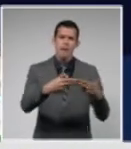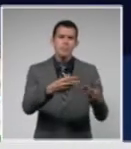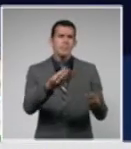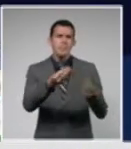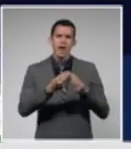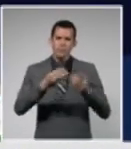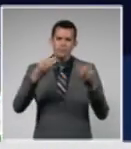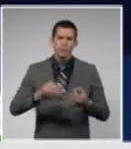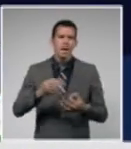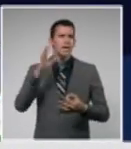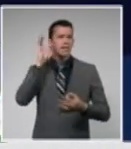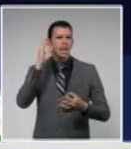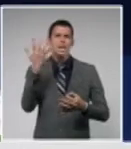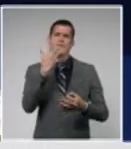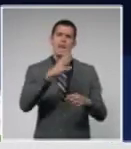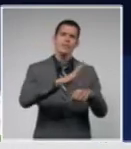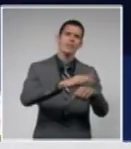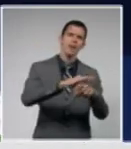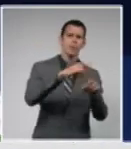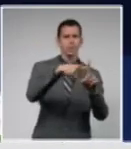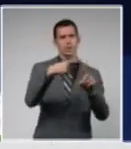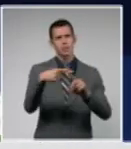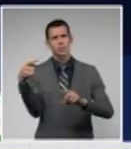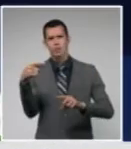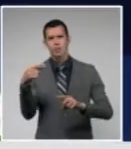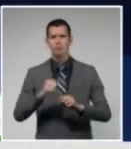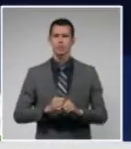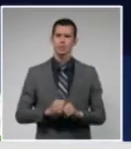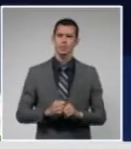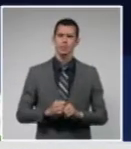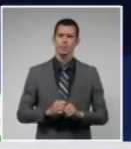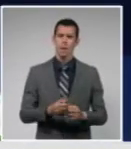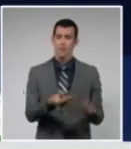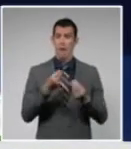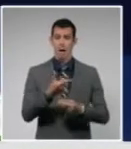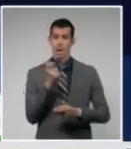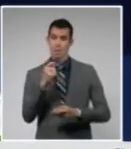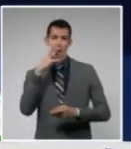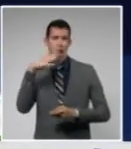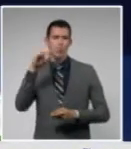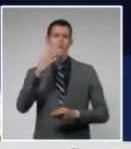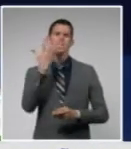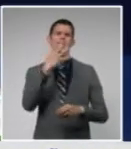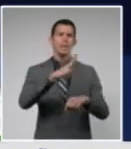2,310 of the samples were processed at the Pedro Curi Tropical Medicine Institute,